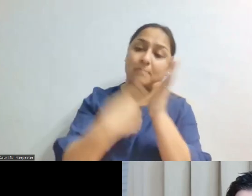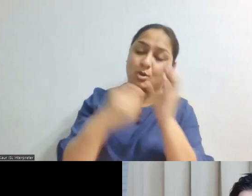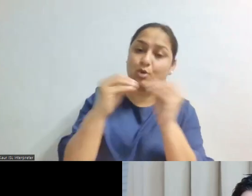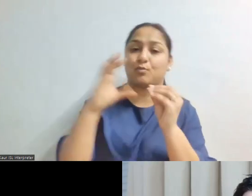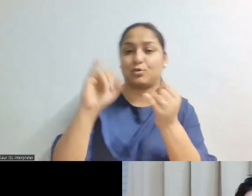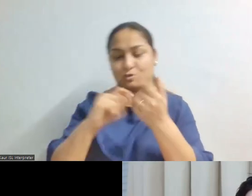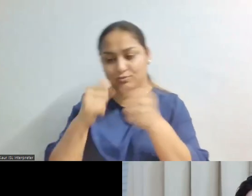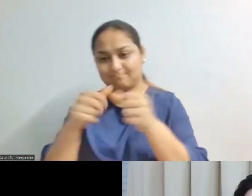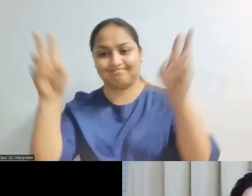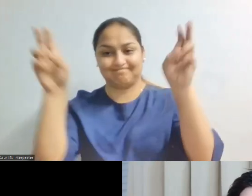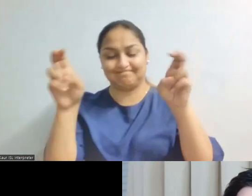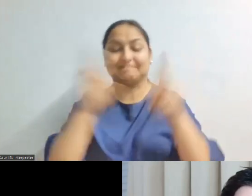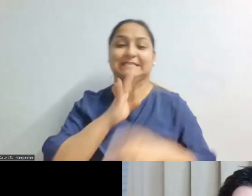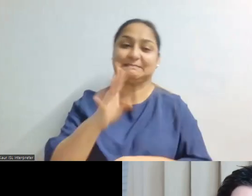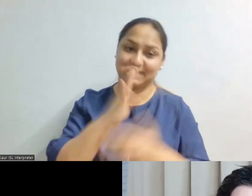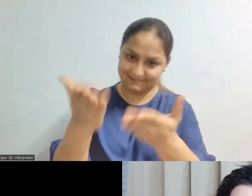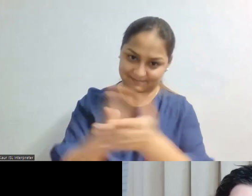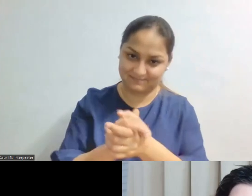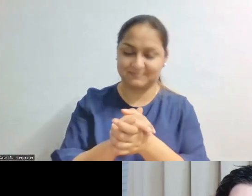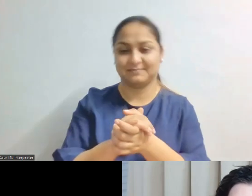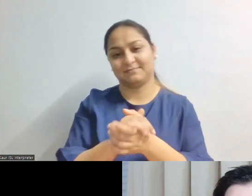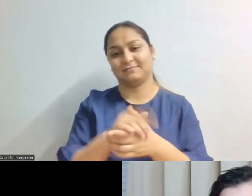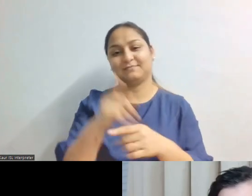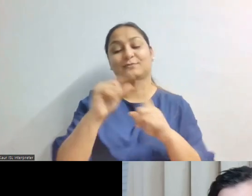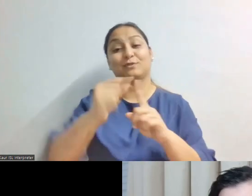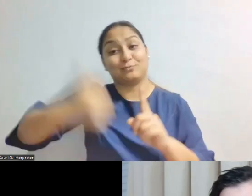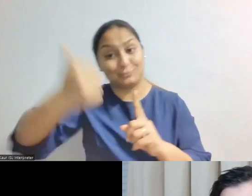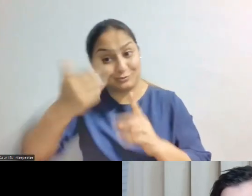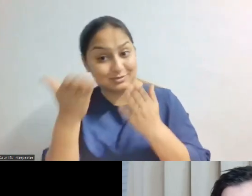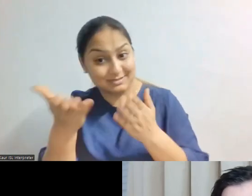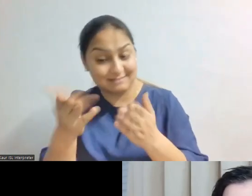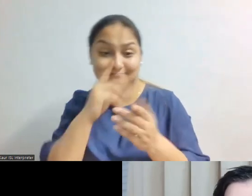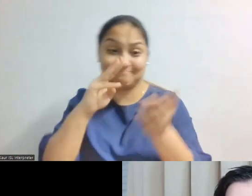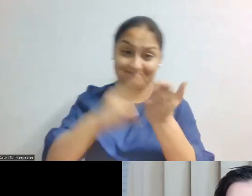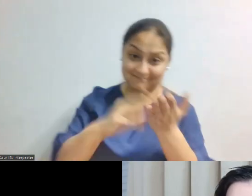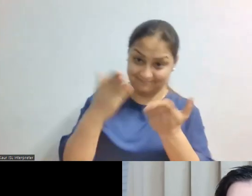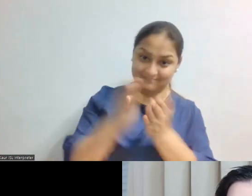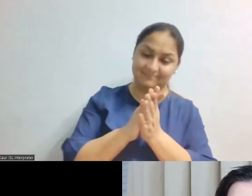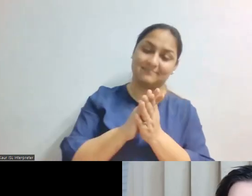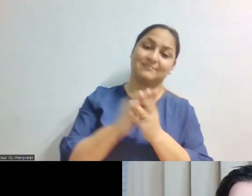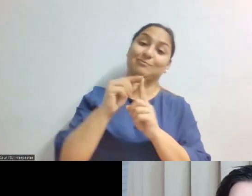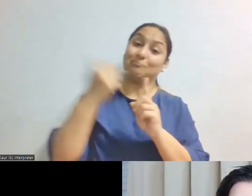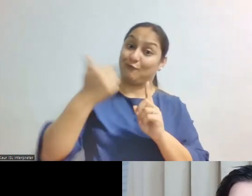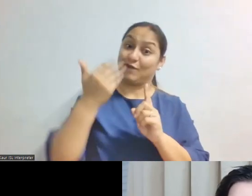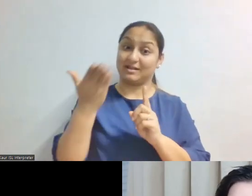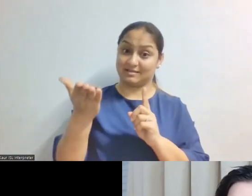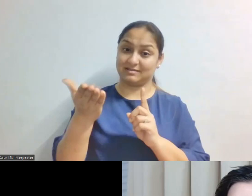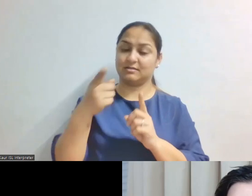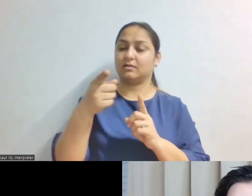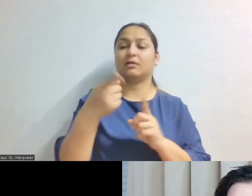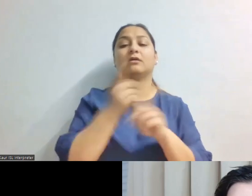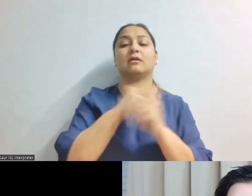keynote speaker. To introduce Professor Marica Barbosa, Professor Marcia is a